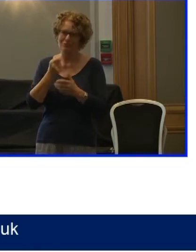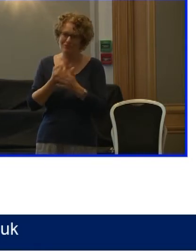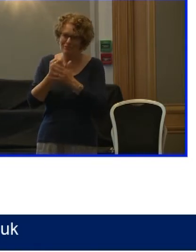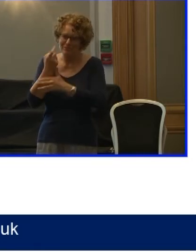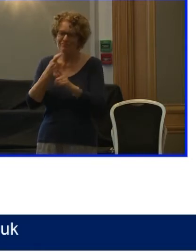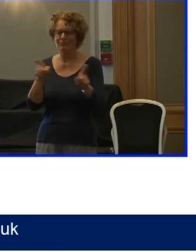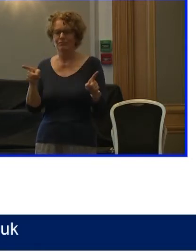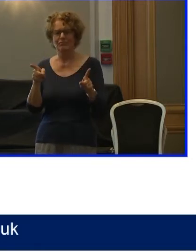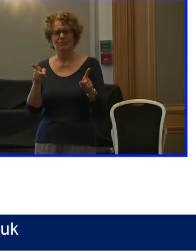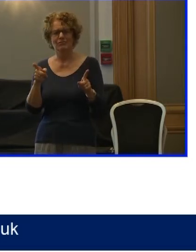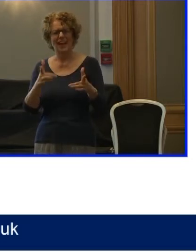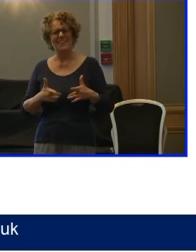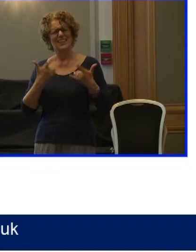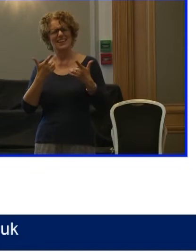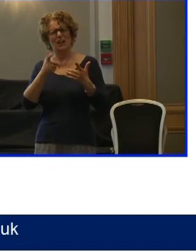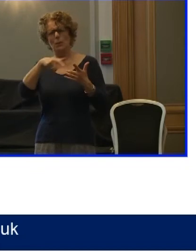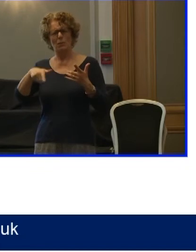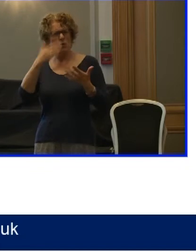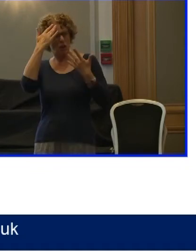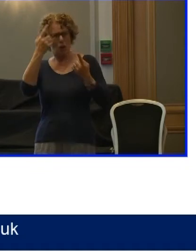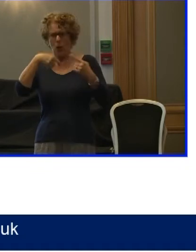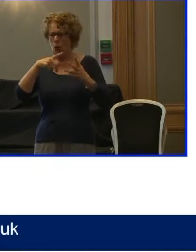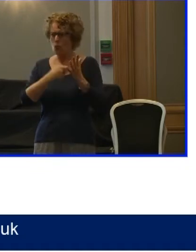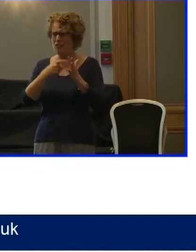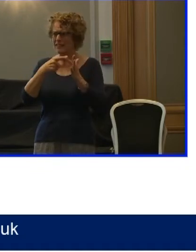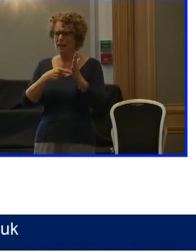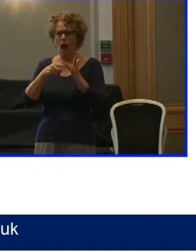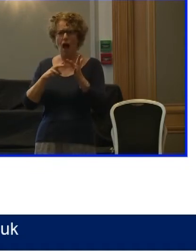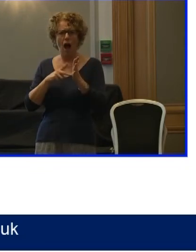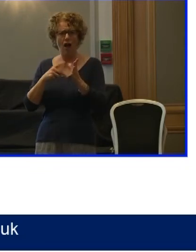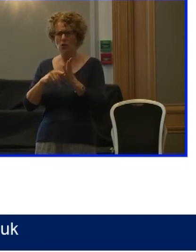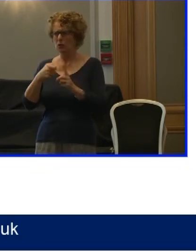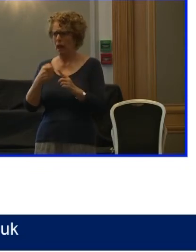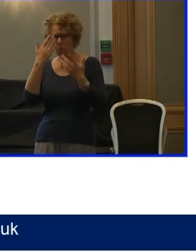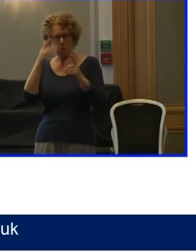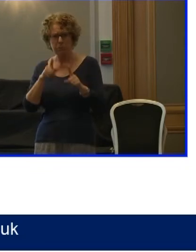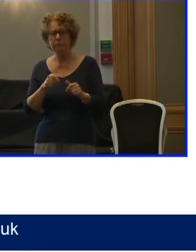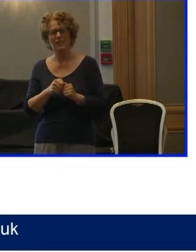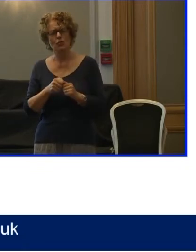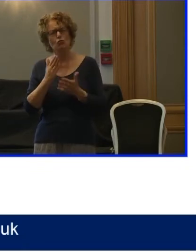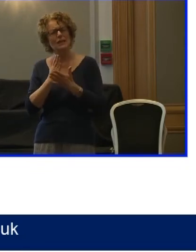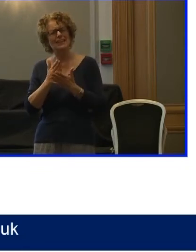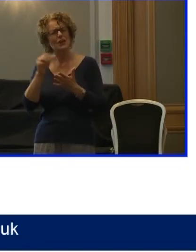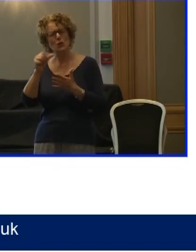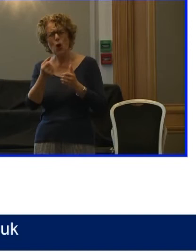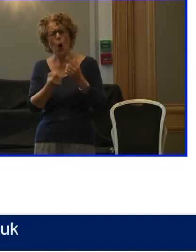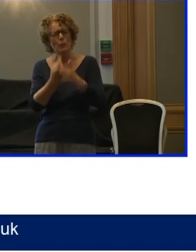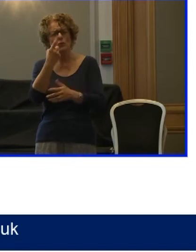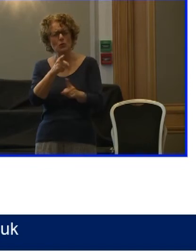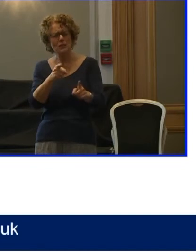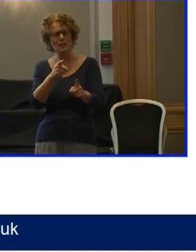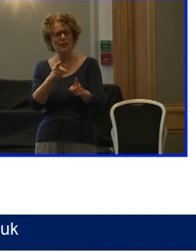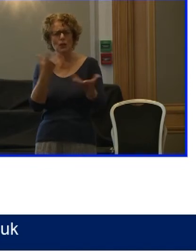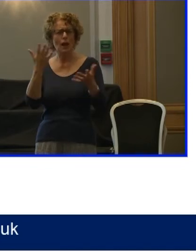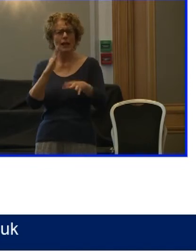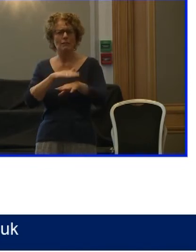that if people aren't told about us at this point, it is an opportunity for both parties. Whenever you come into contact